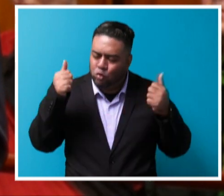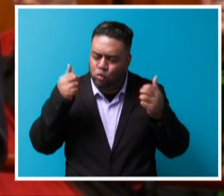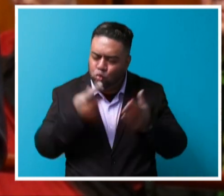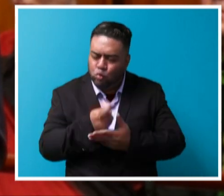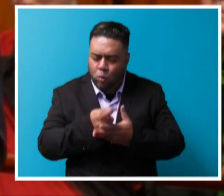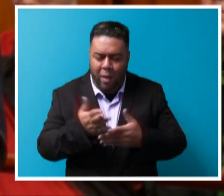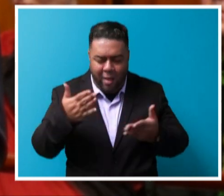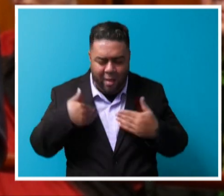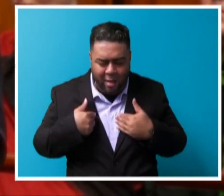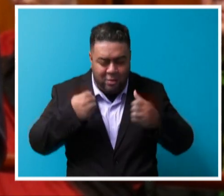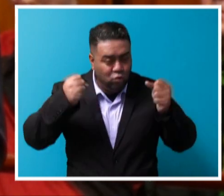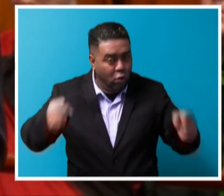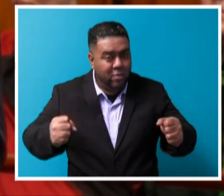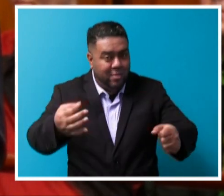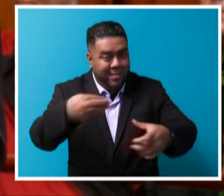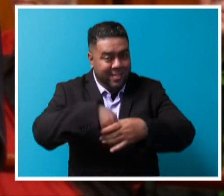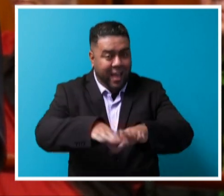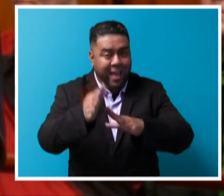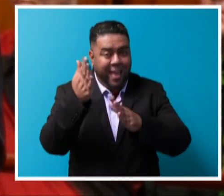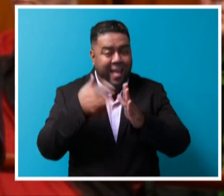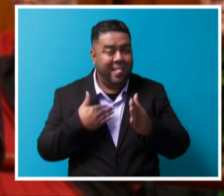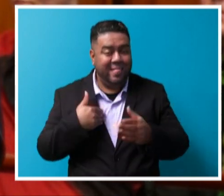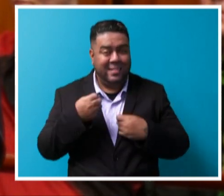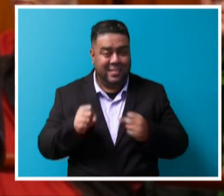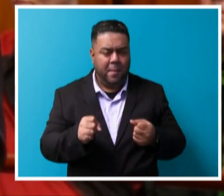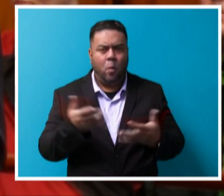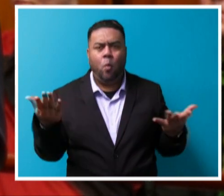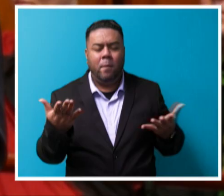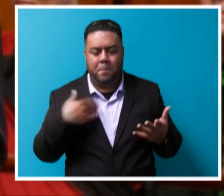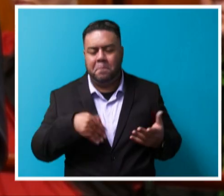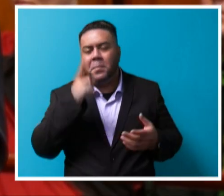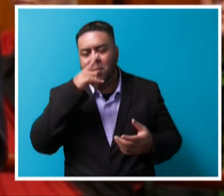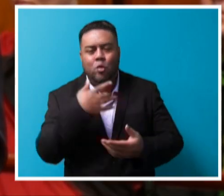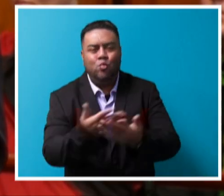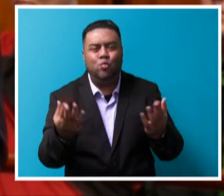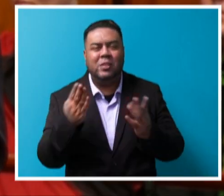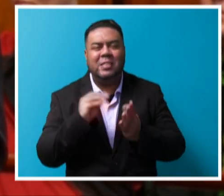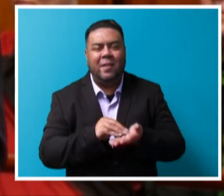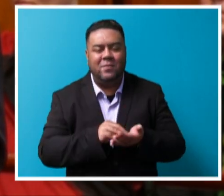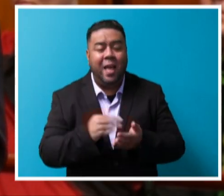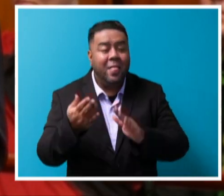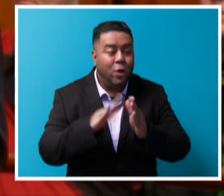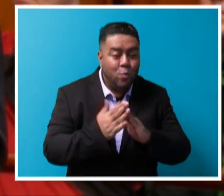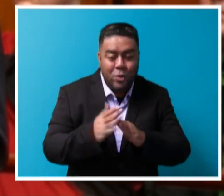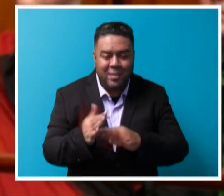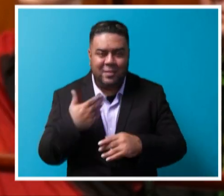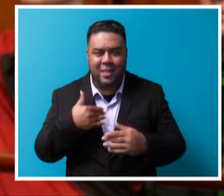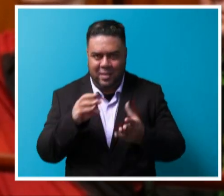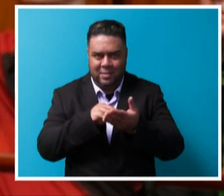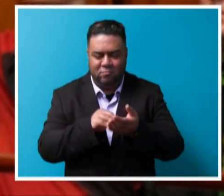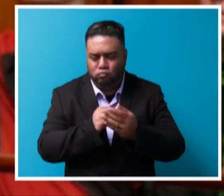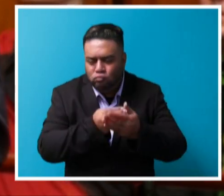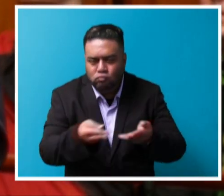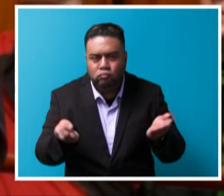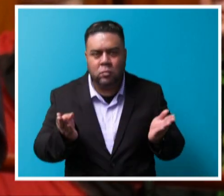health system lies in the people who serve and the communities they serve. Now, Mr. Speaker, sir,